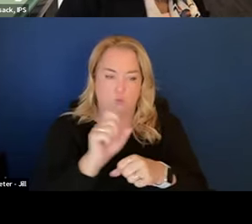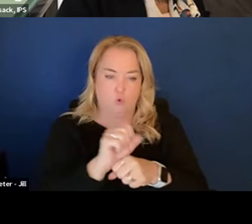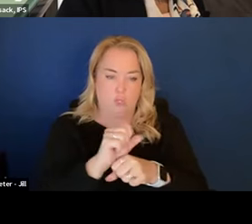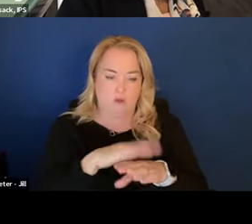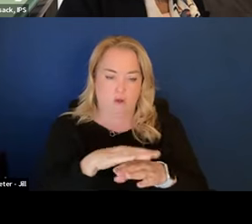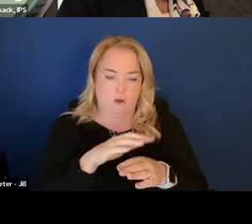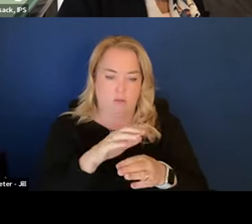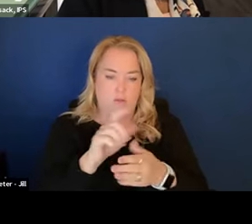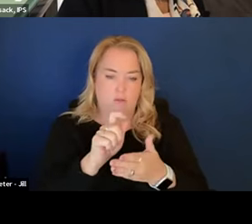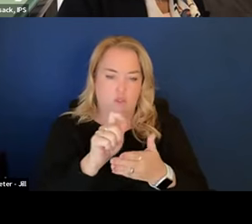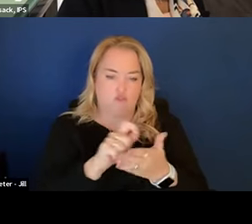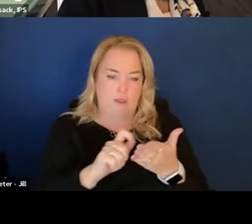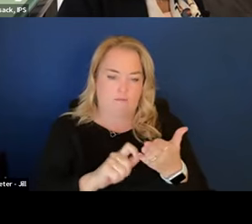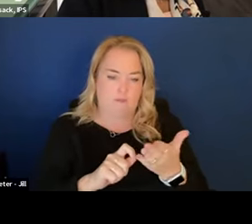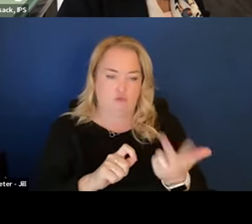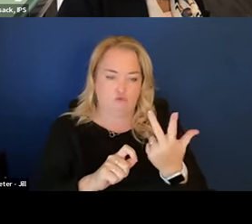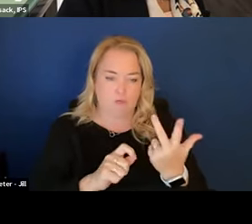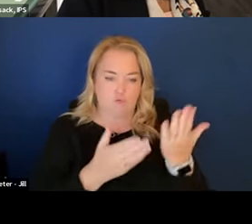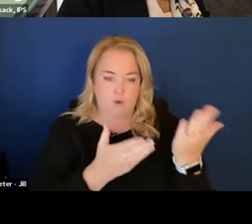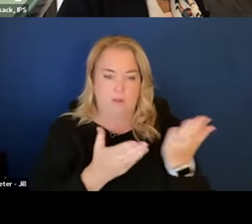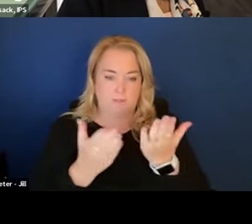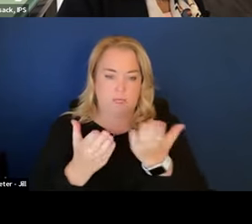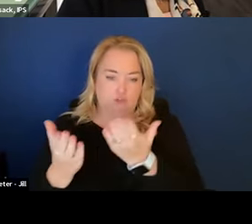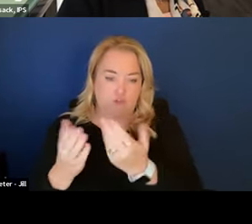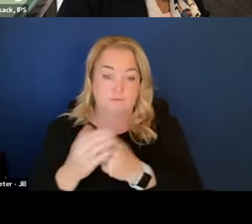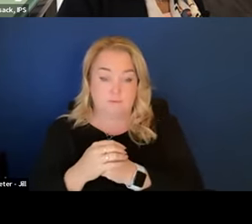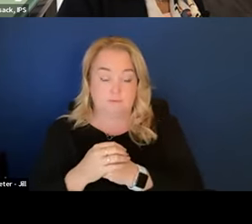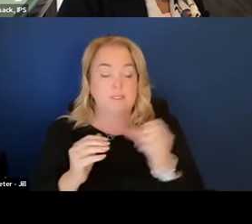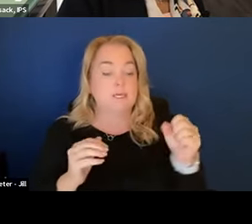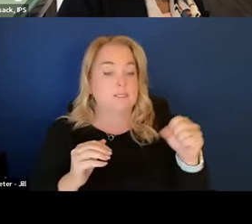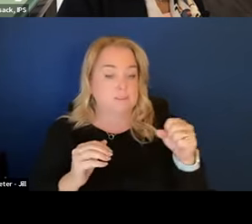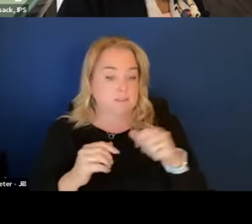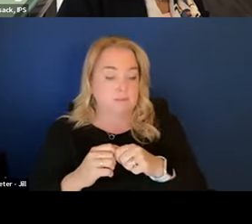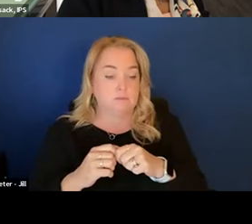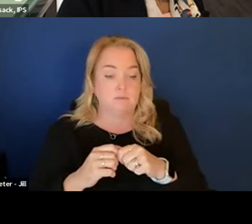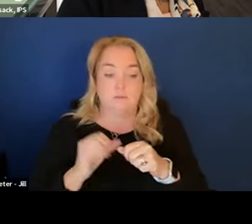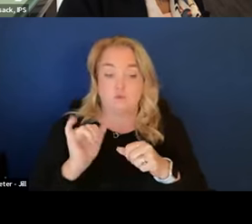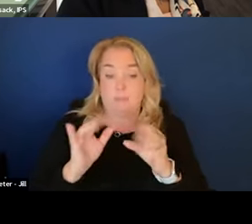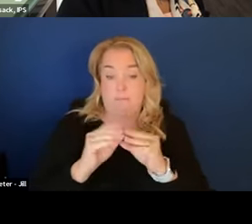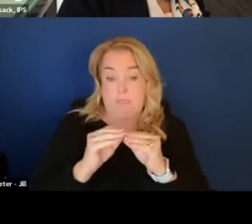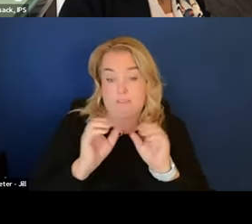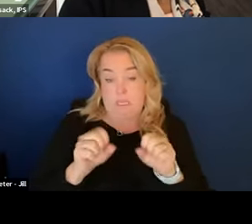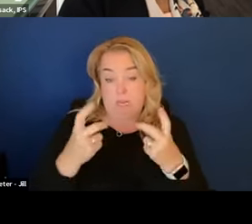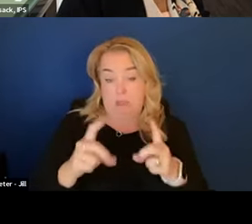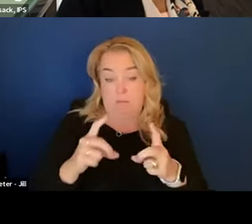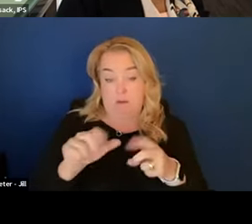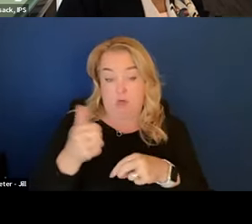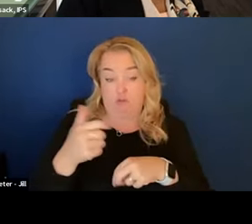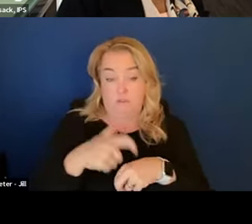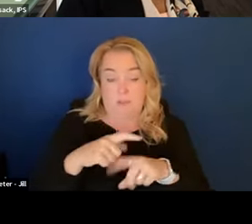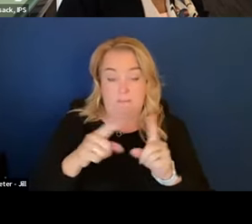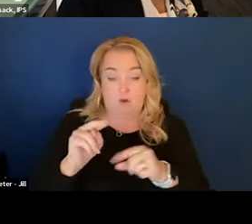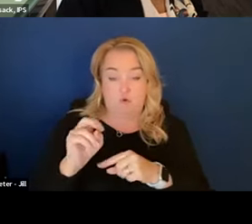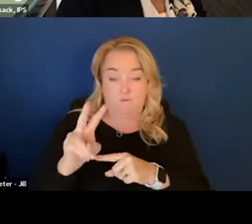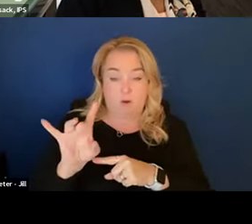drafting the three recommendations. So yes, those meetings can definitely happen at other times. But right now, November